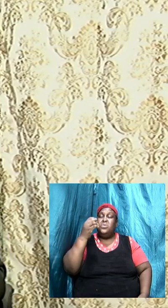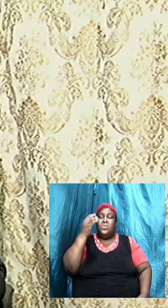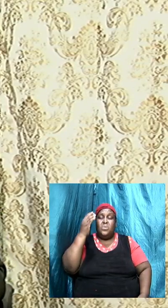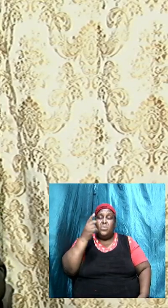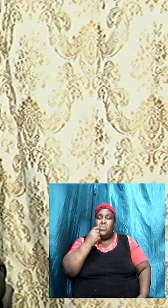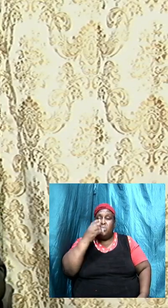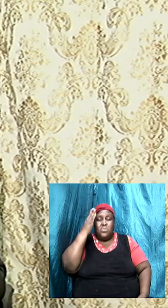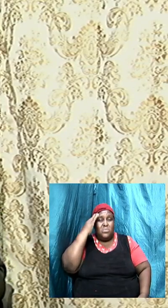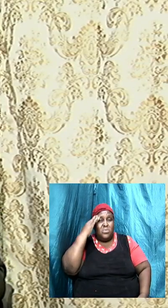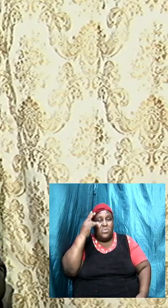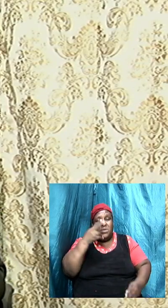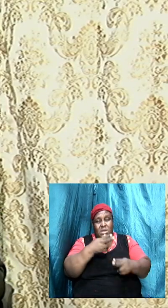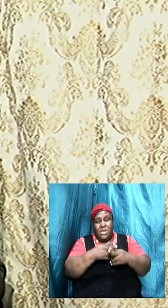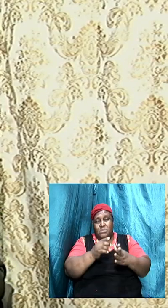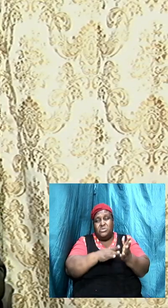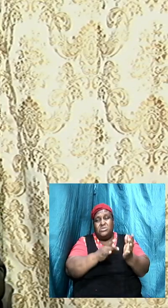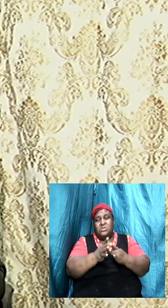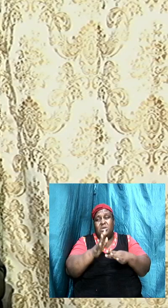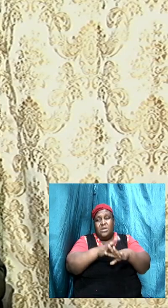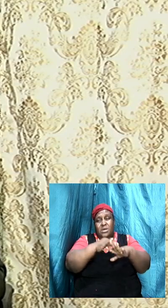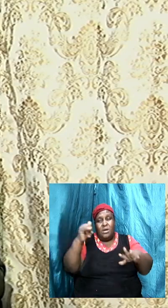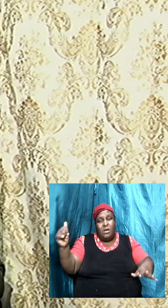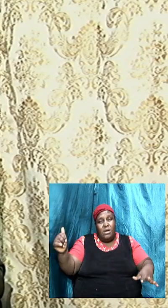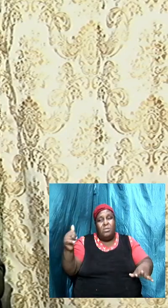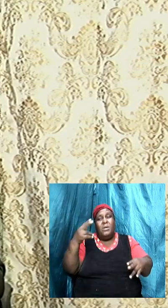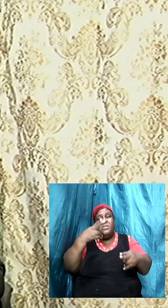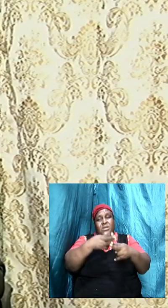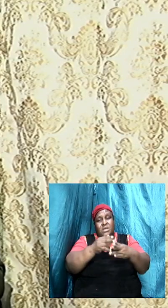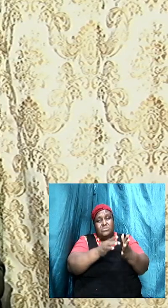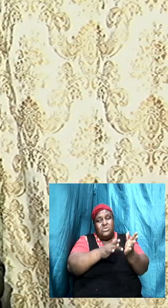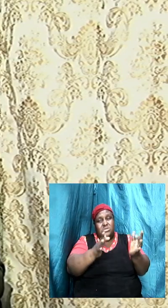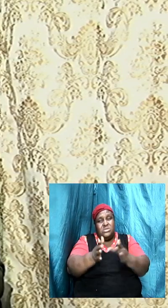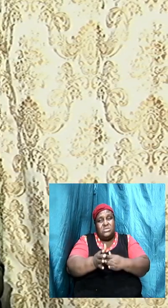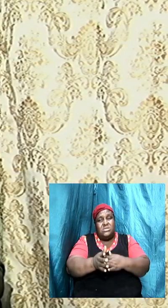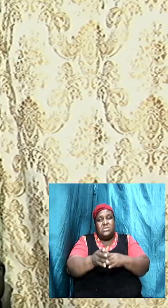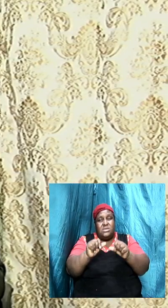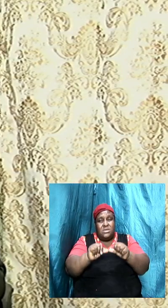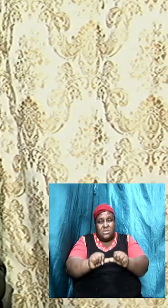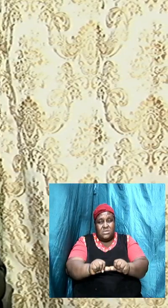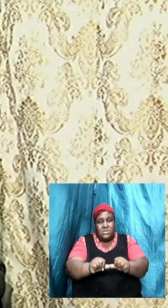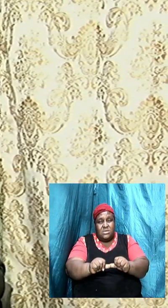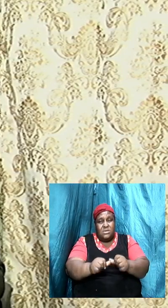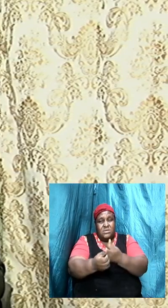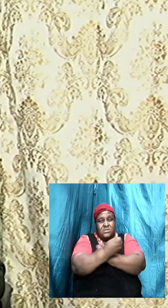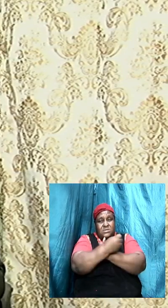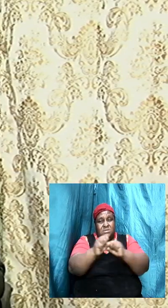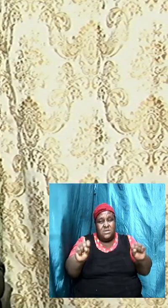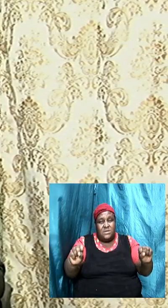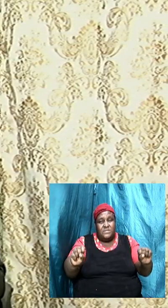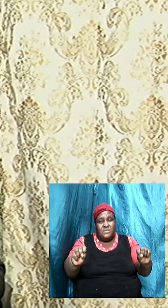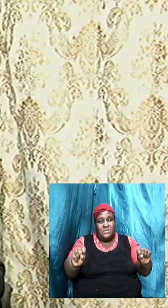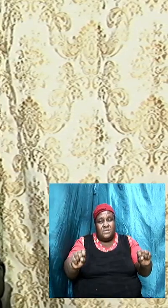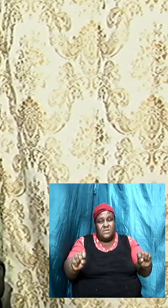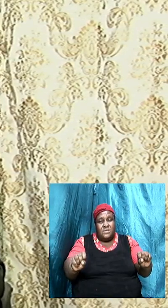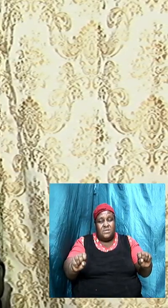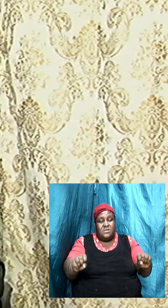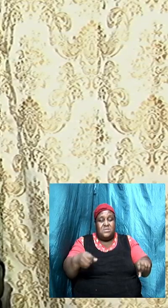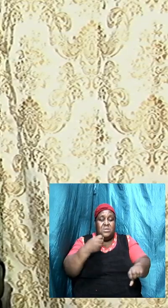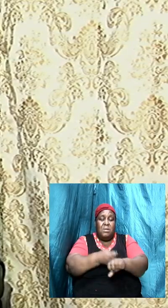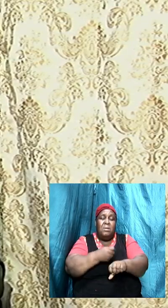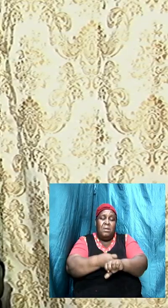of Jesus, to remain saved. You know, it is a hard task to keep those who